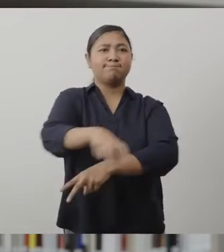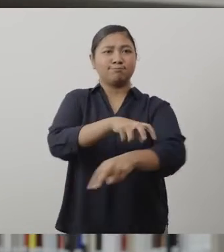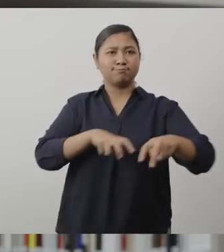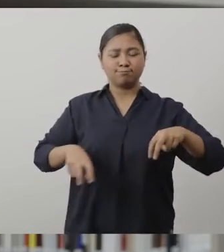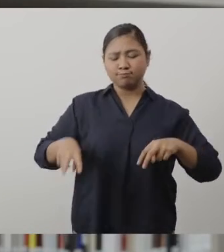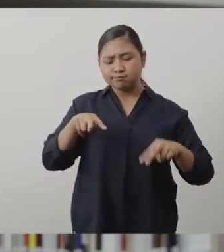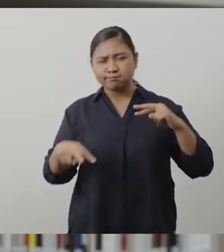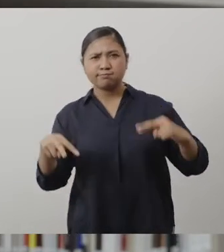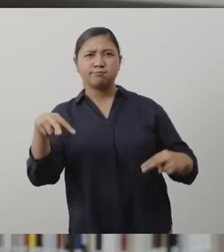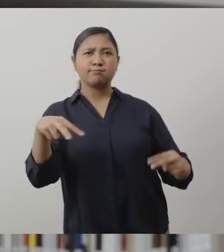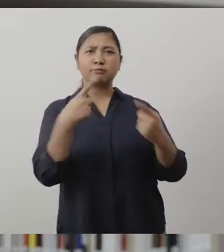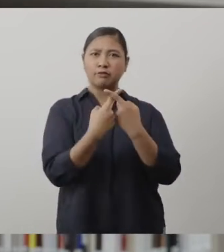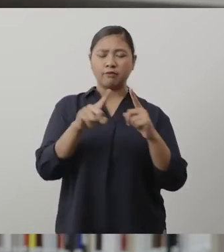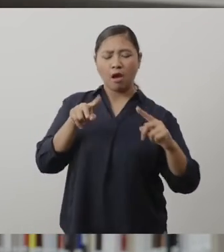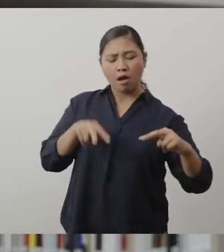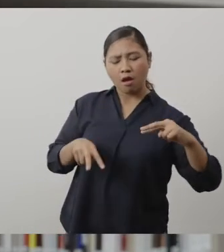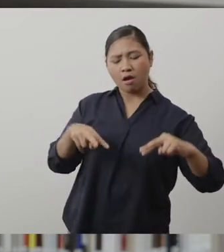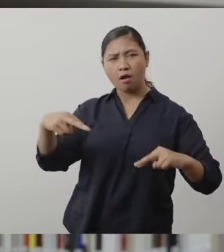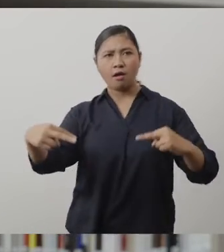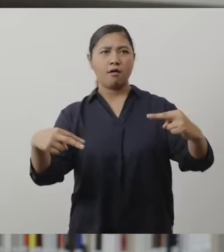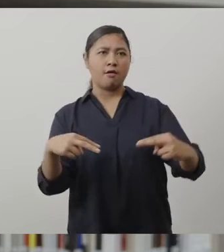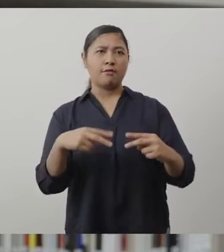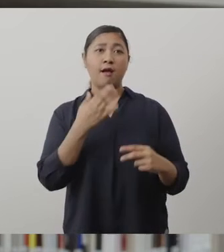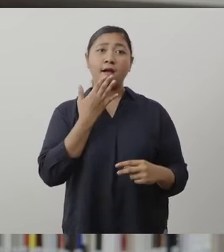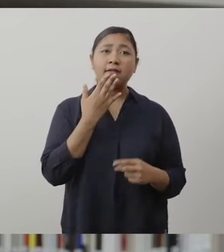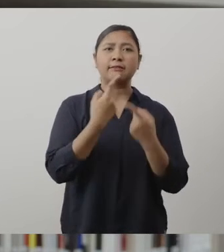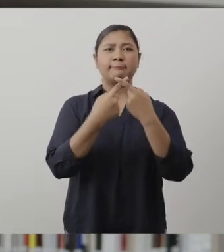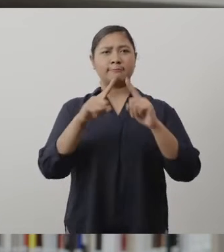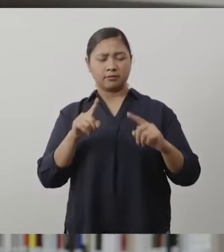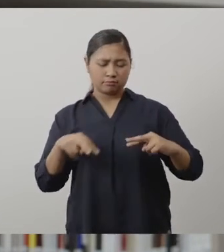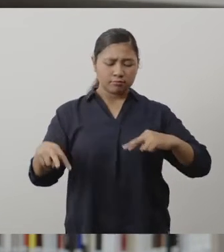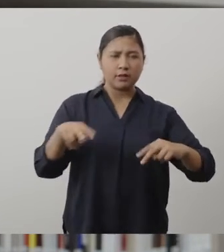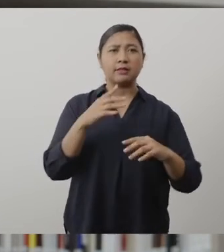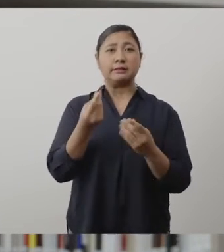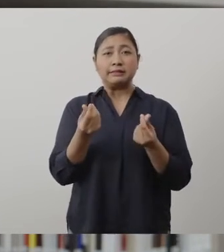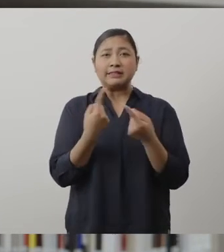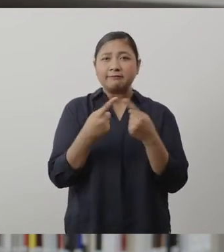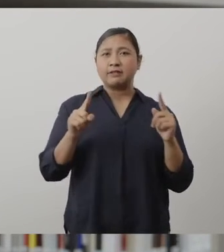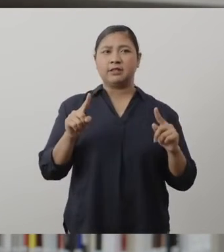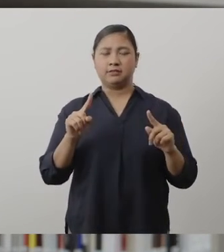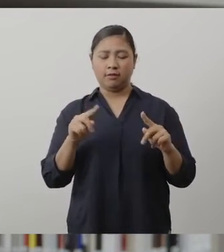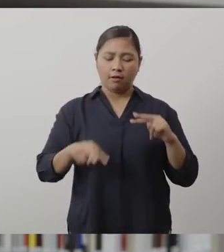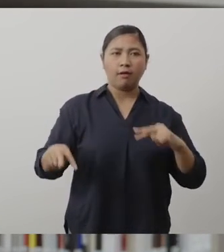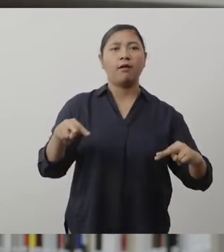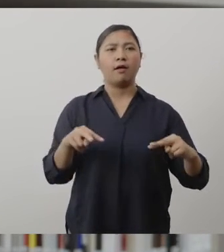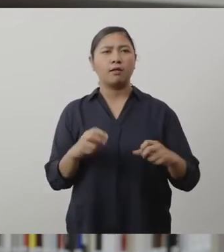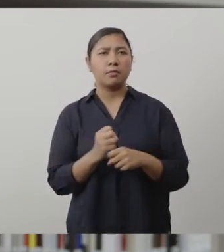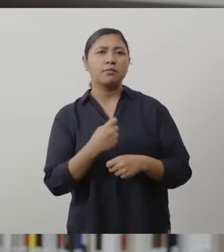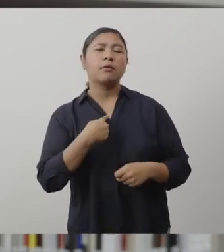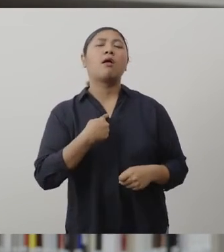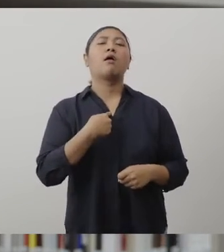in different light, in different texture, in different colors and shadow. And that level of immersion allowed the participant to see that, oh, just